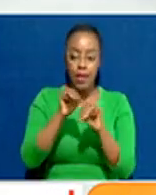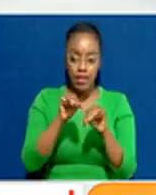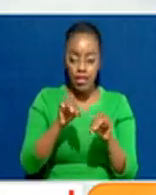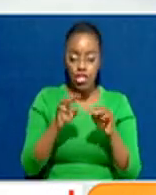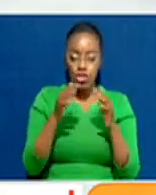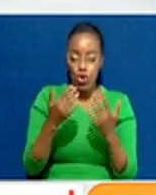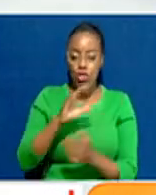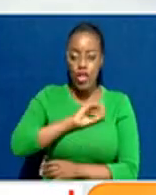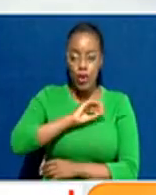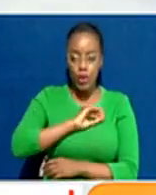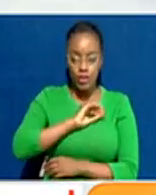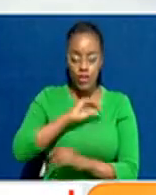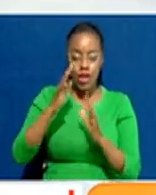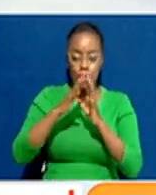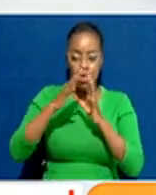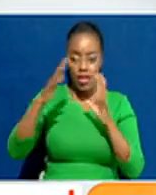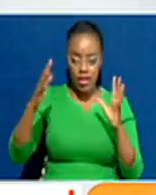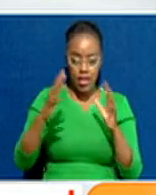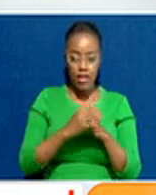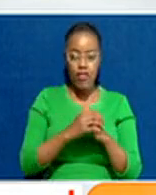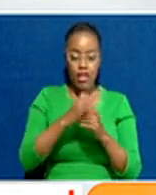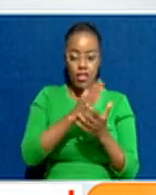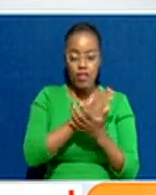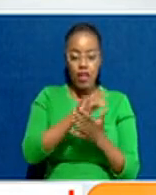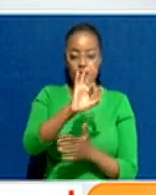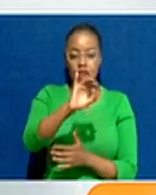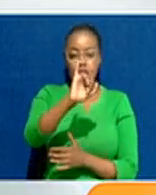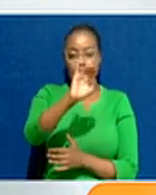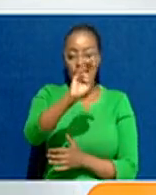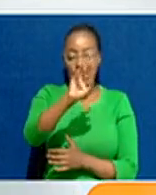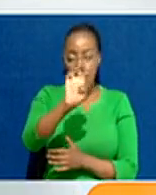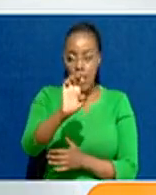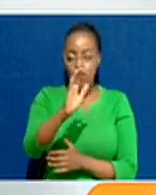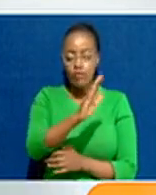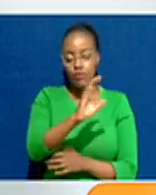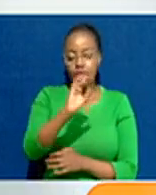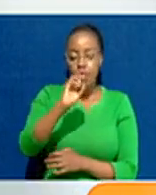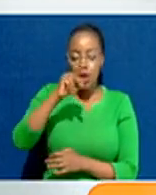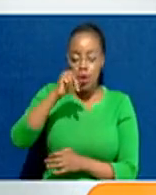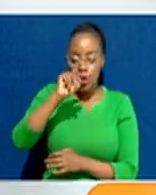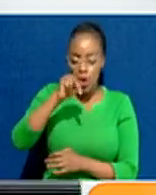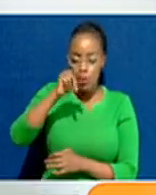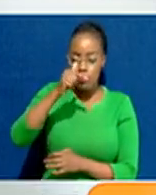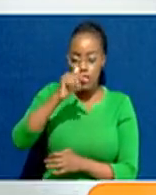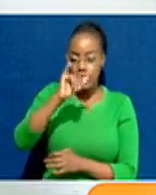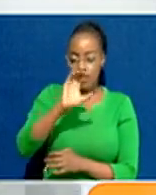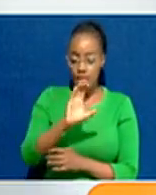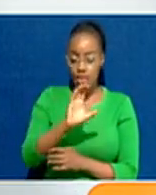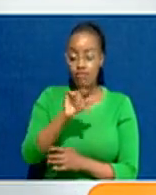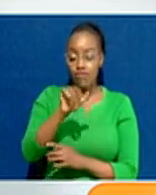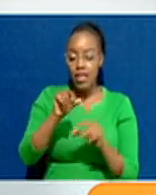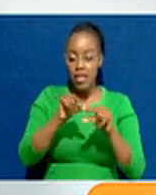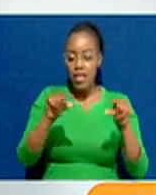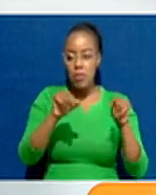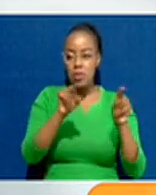manage or own quite large segments of fiber optic cable, which is not just used for their own services, but